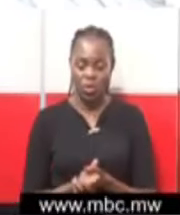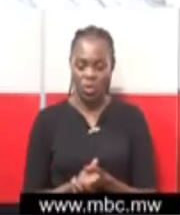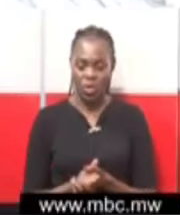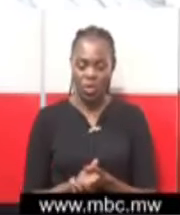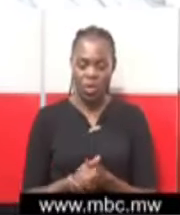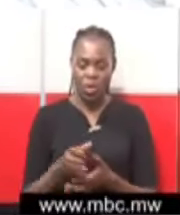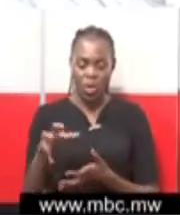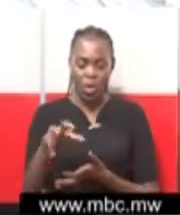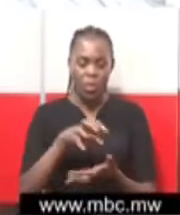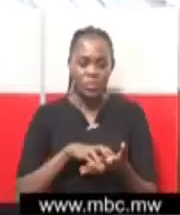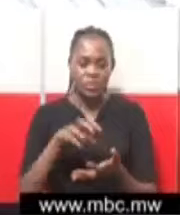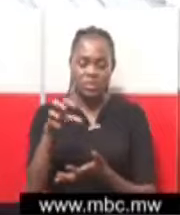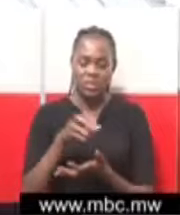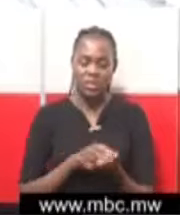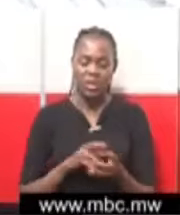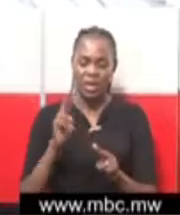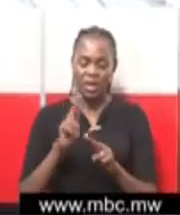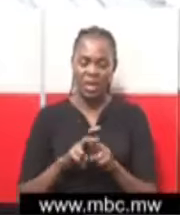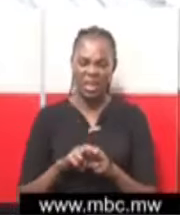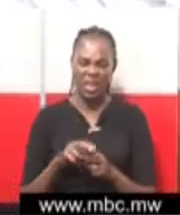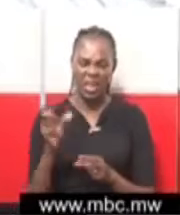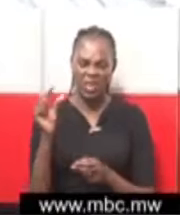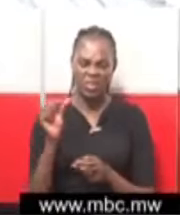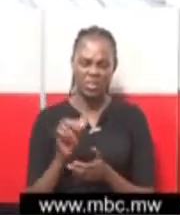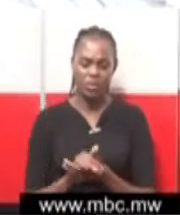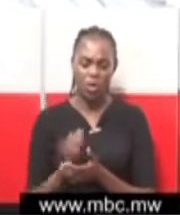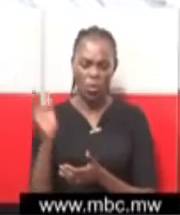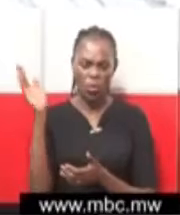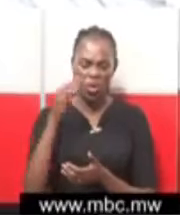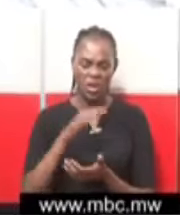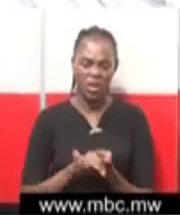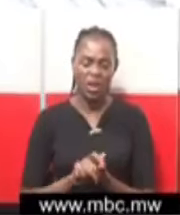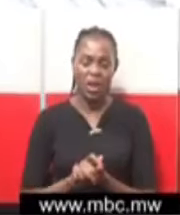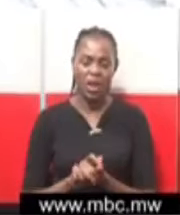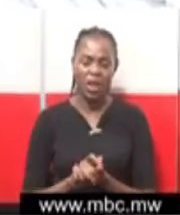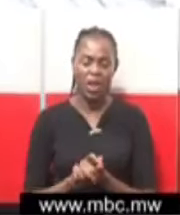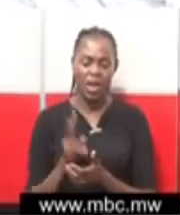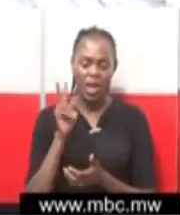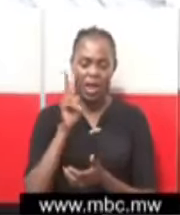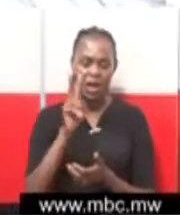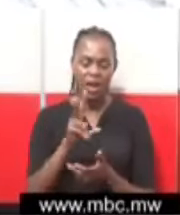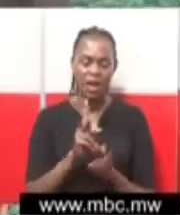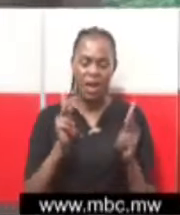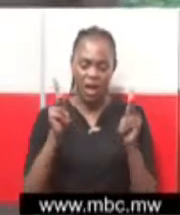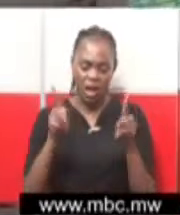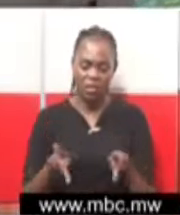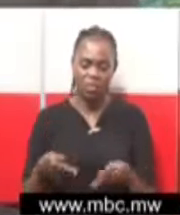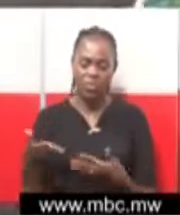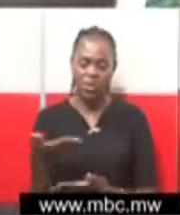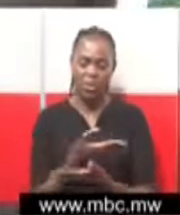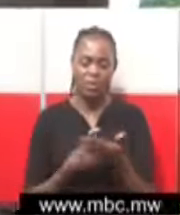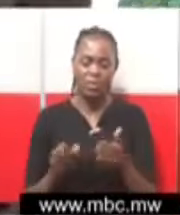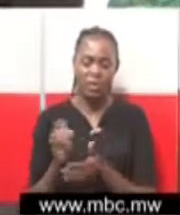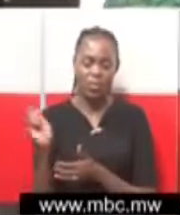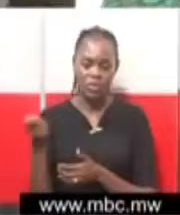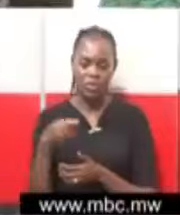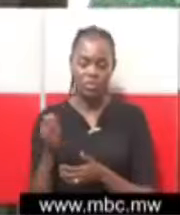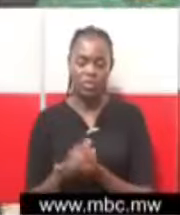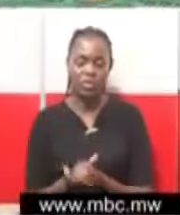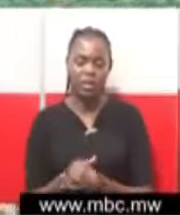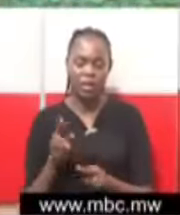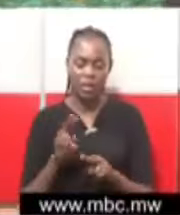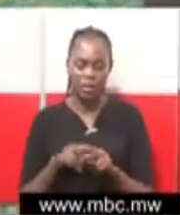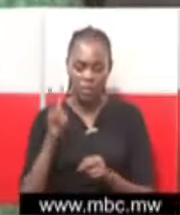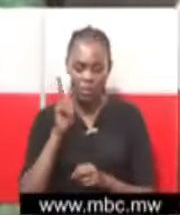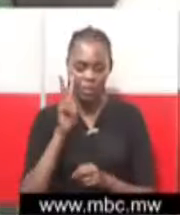getting improved, our tourism getting improved, our people-to-people interactions. The president was taken on a learning